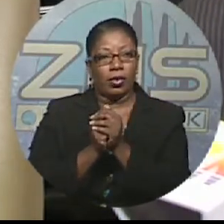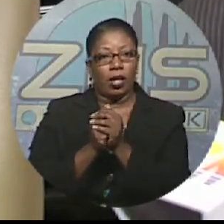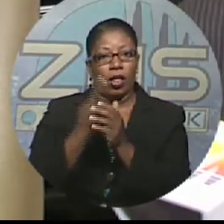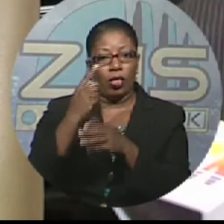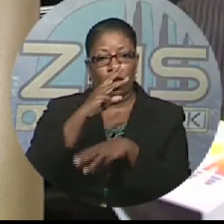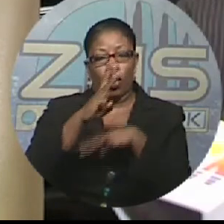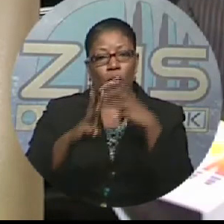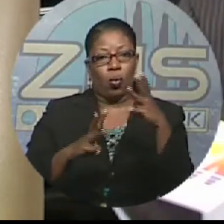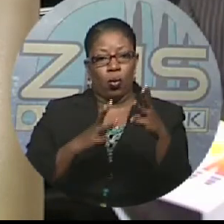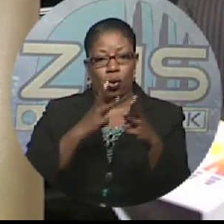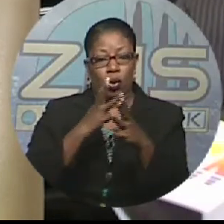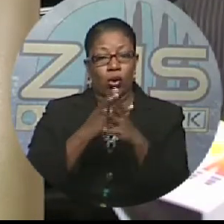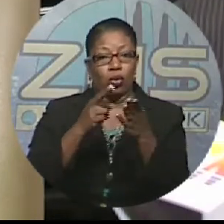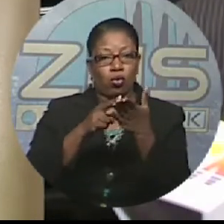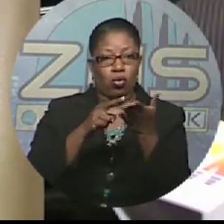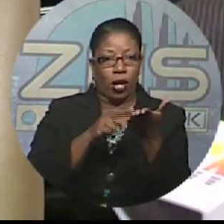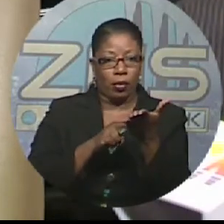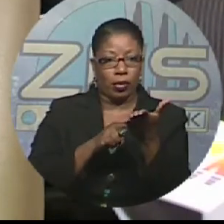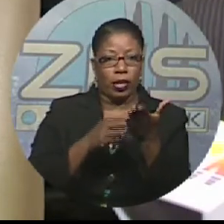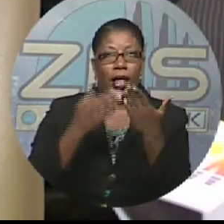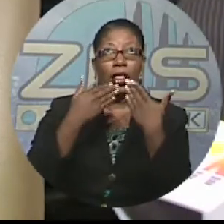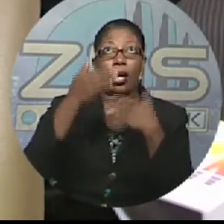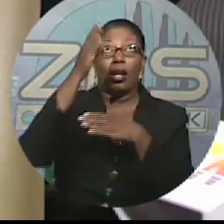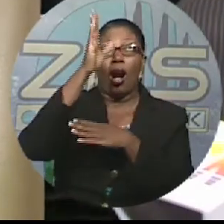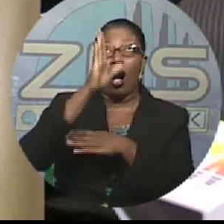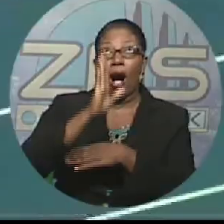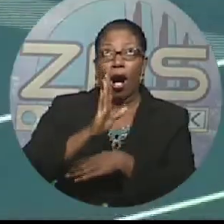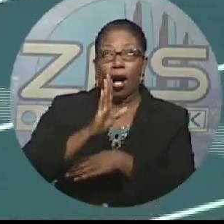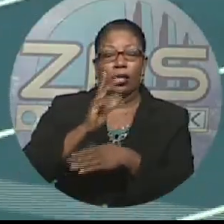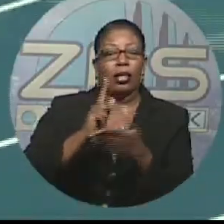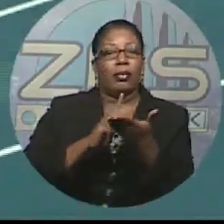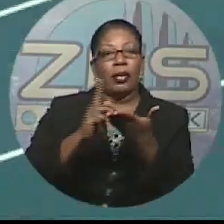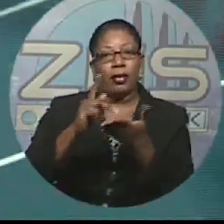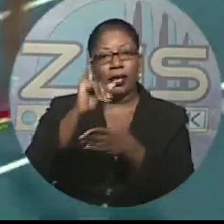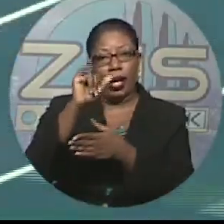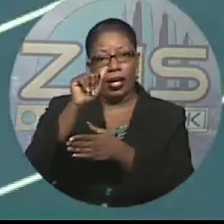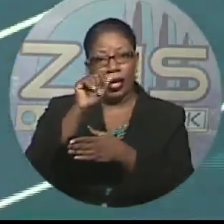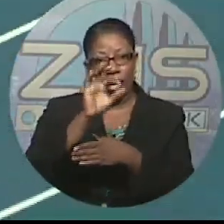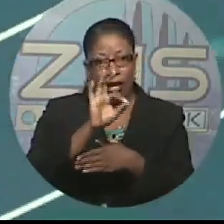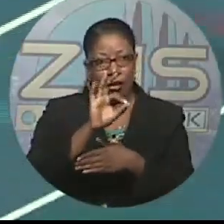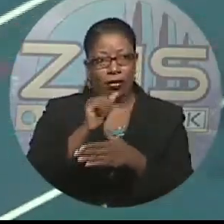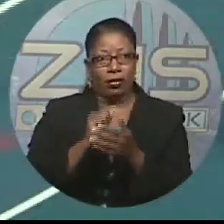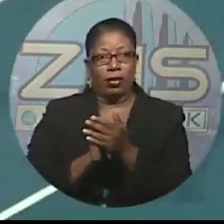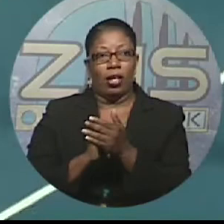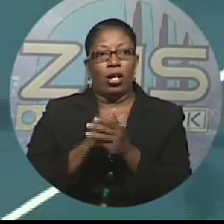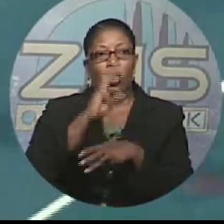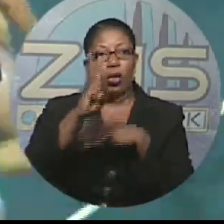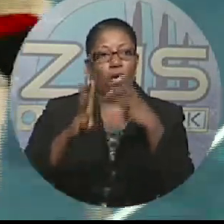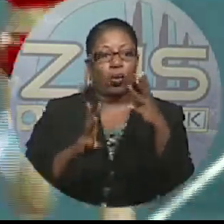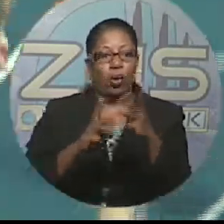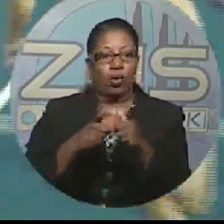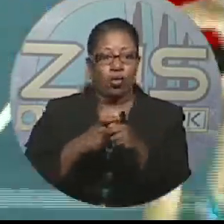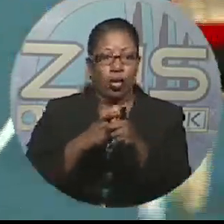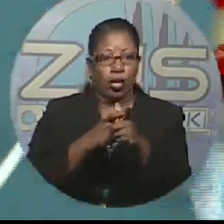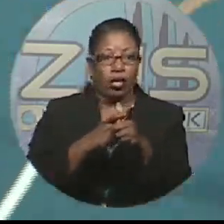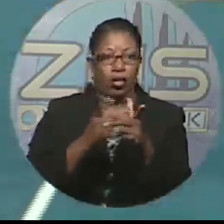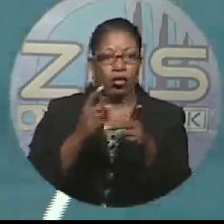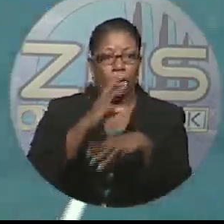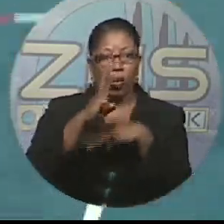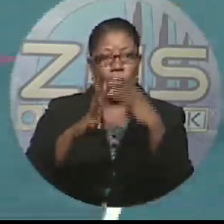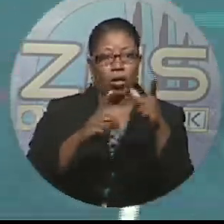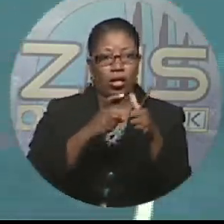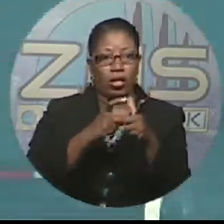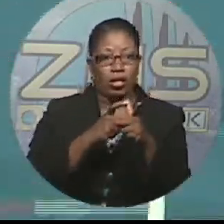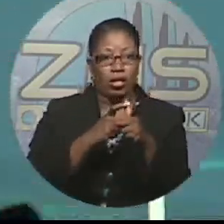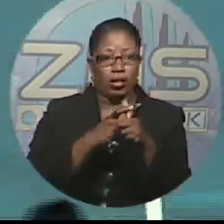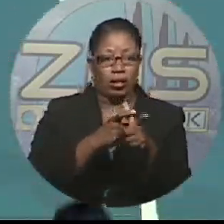world records, thank God, paid for by the IAAF. The World Relays was used as a qualifier for the World Championships set for